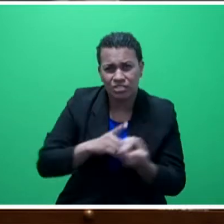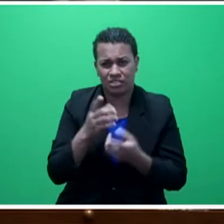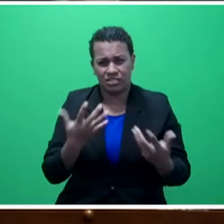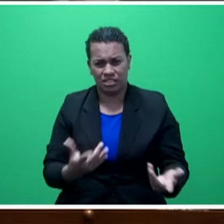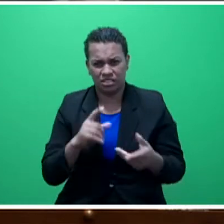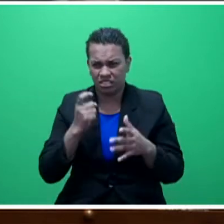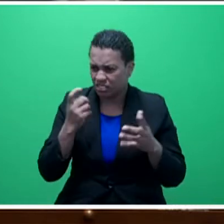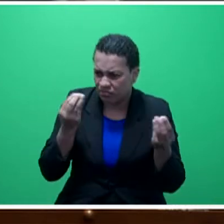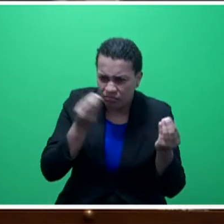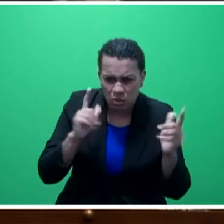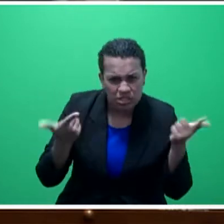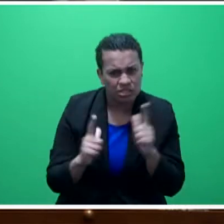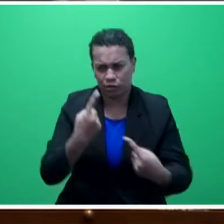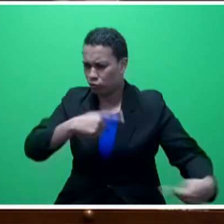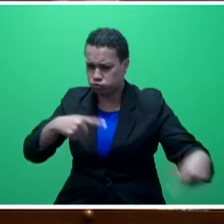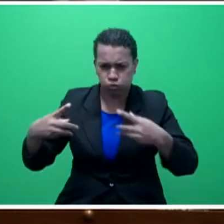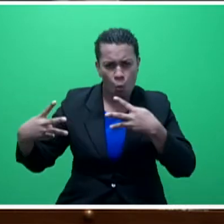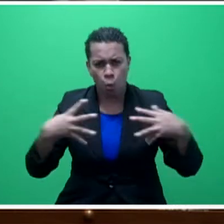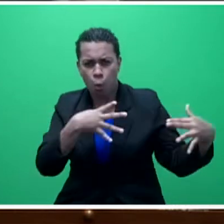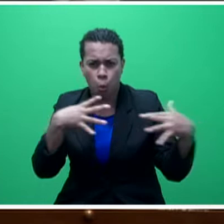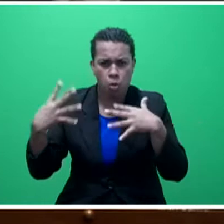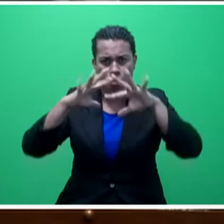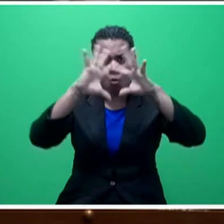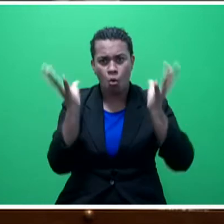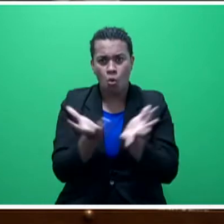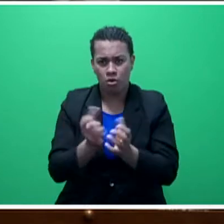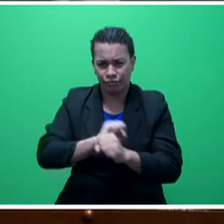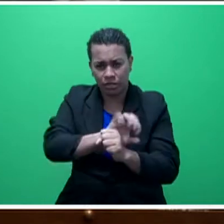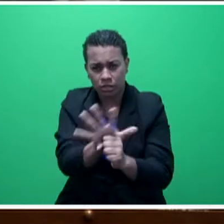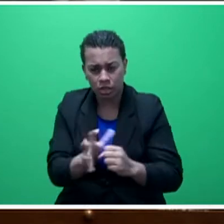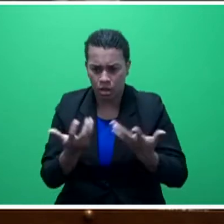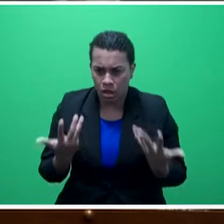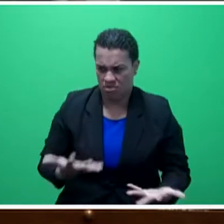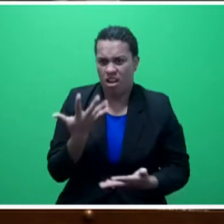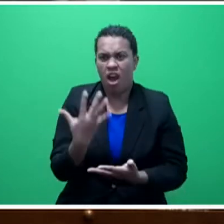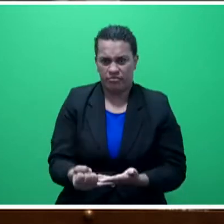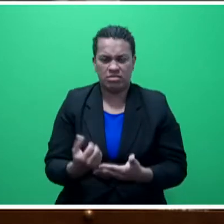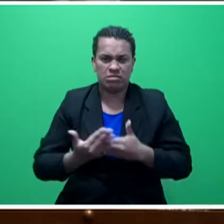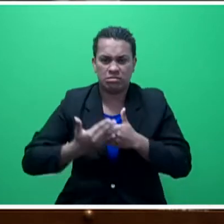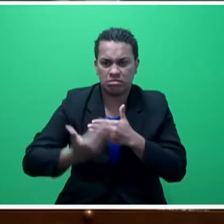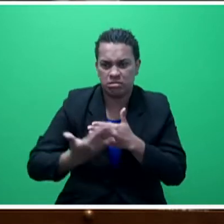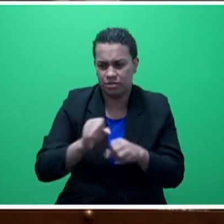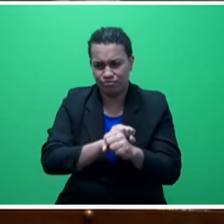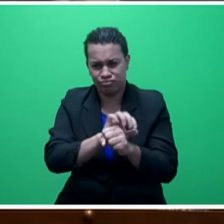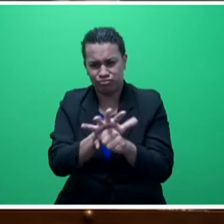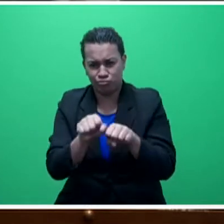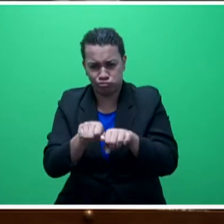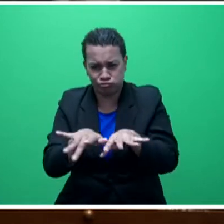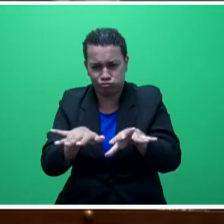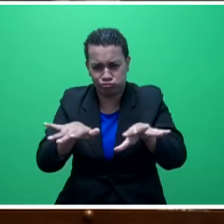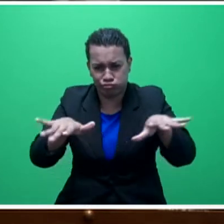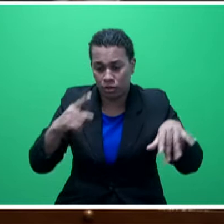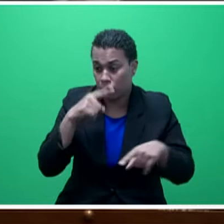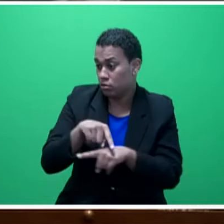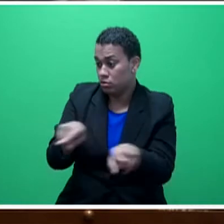conflict situations, and global pandemics, one of which we are currently facing, make persons with disabilities